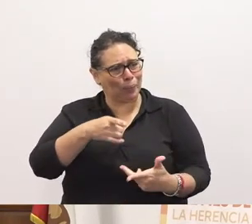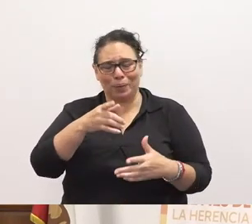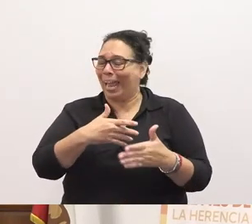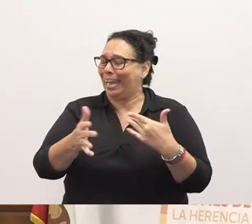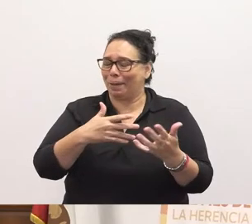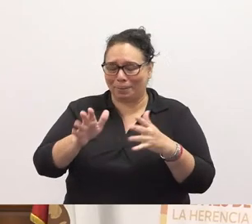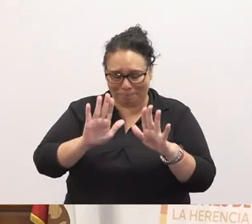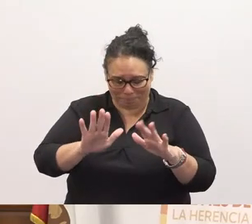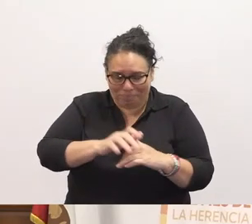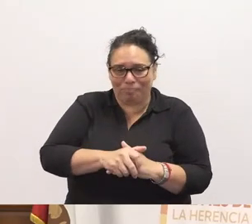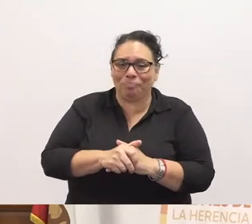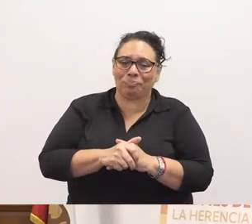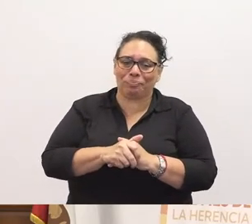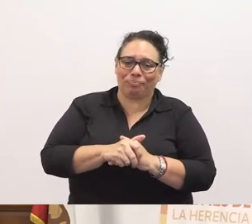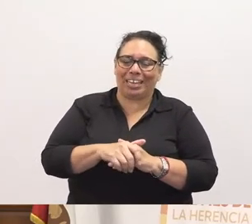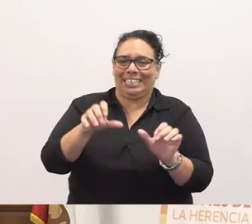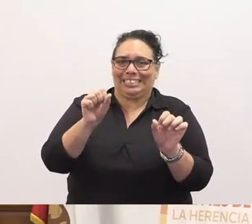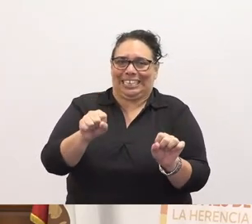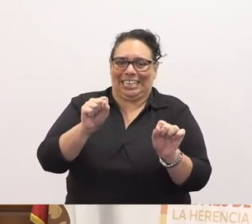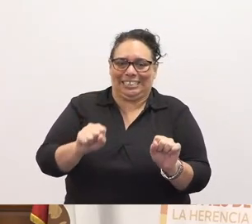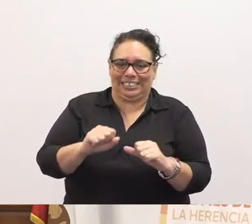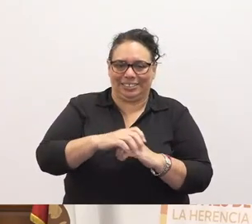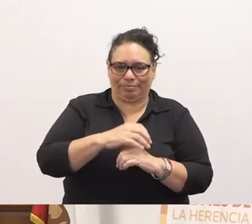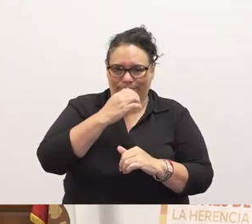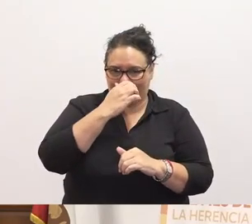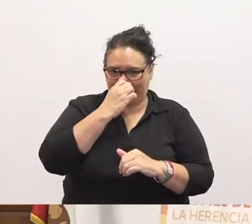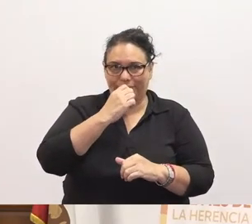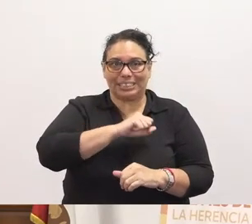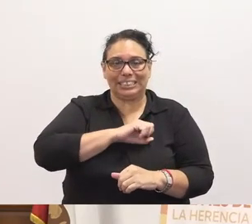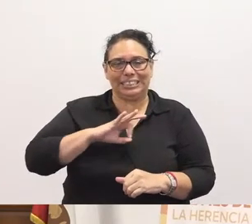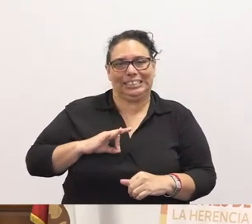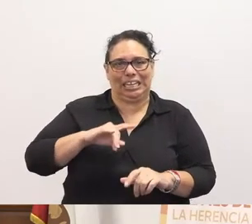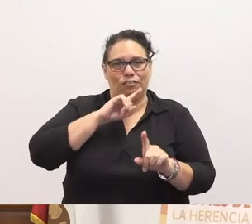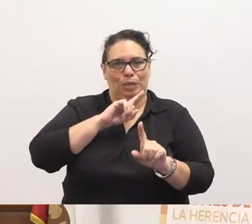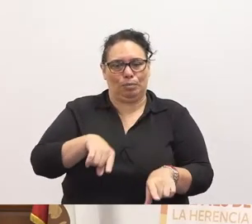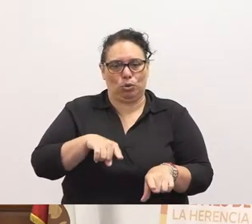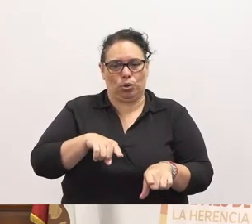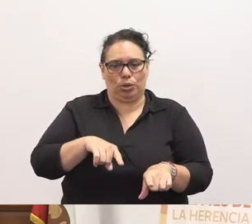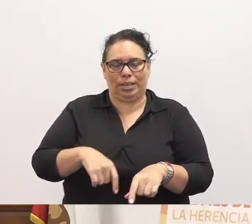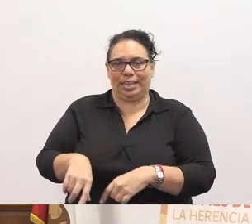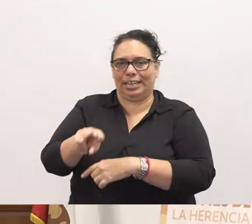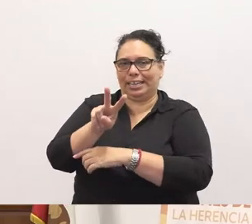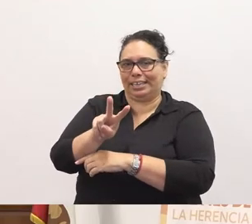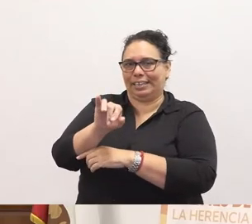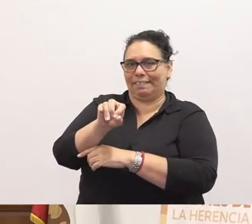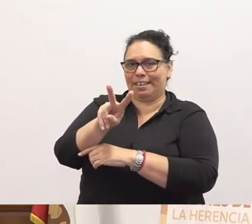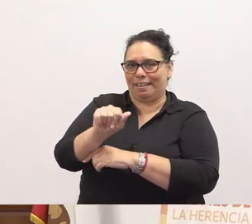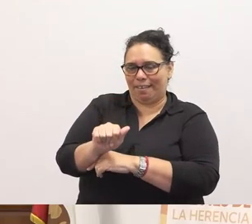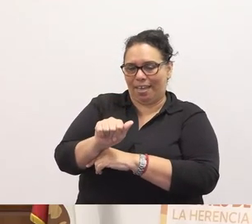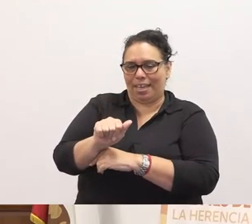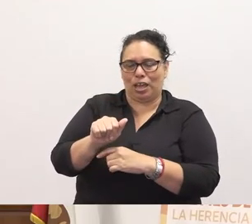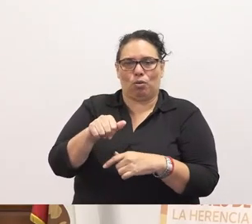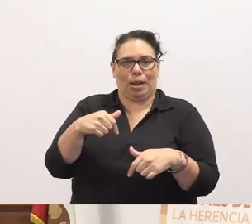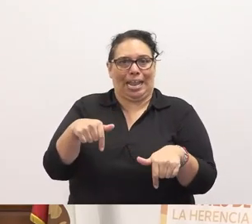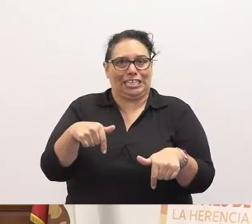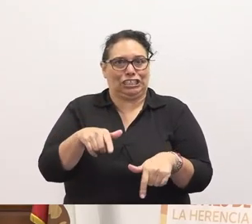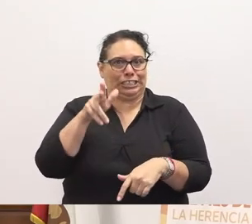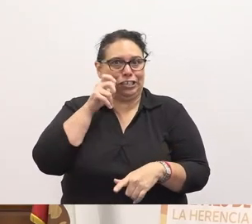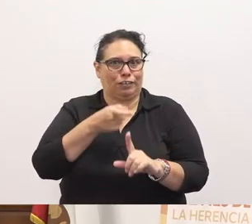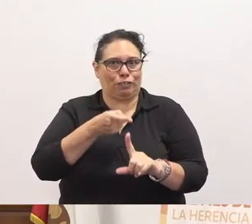Anyhow. Yes, so staff report. Viva Mogi, we are anxious to hear